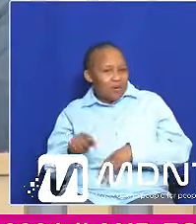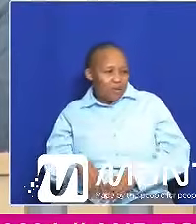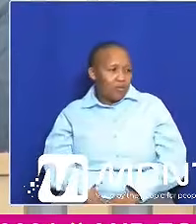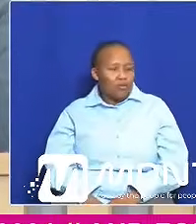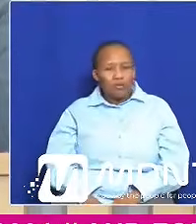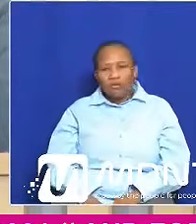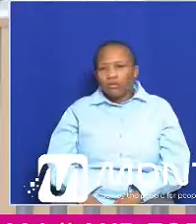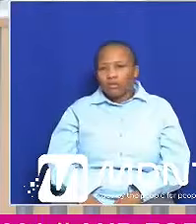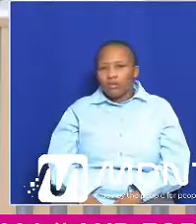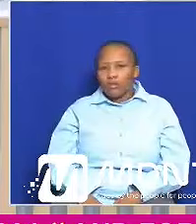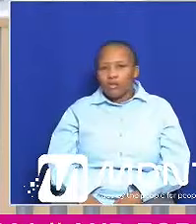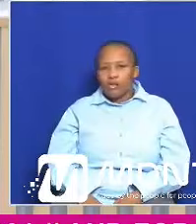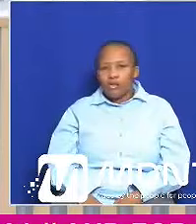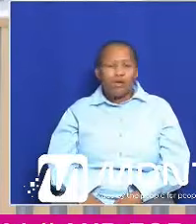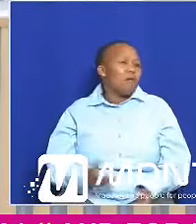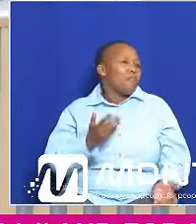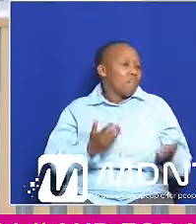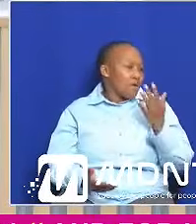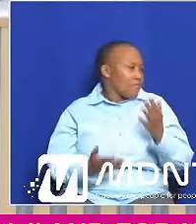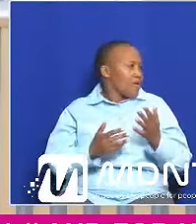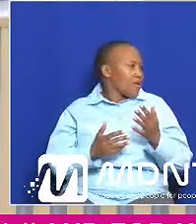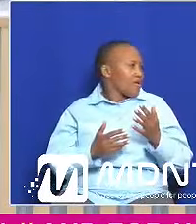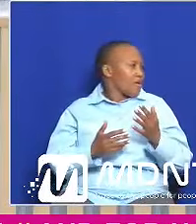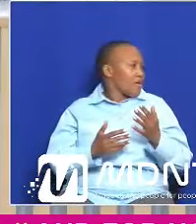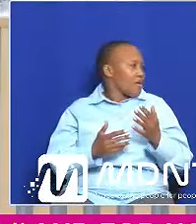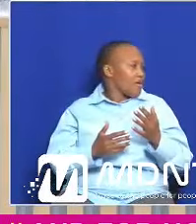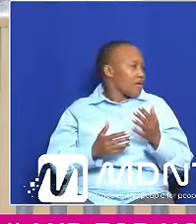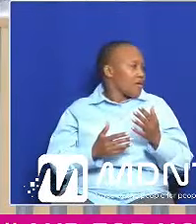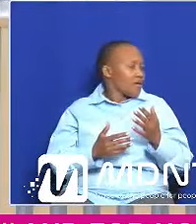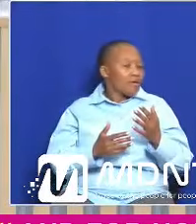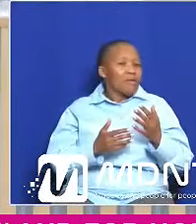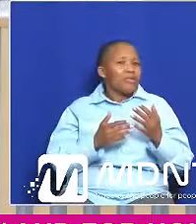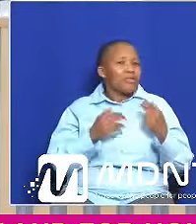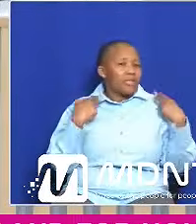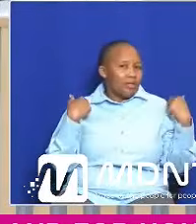Ms. Van der Heever, please switch off your mic because it keeps.